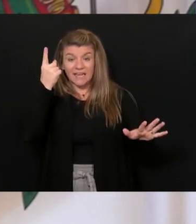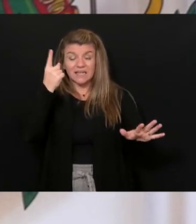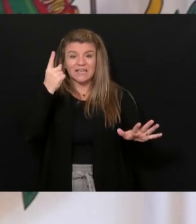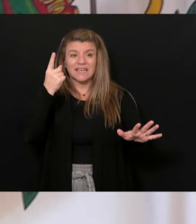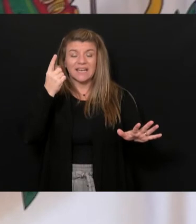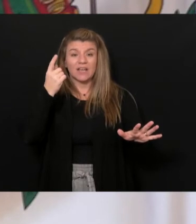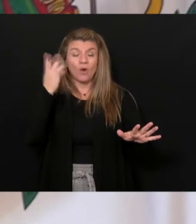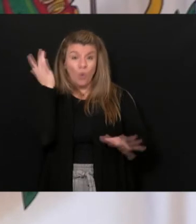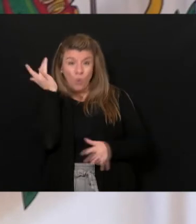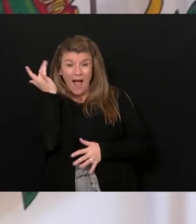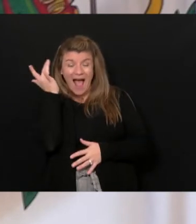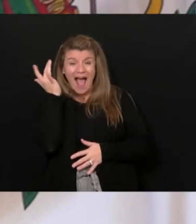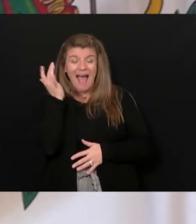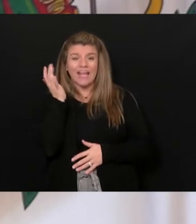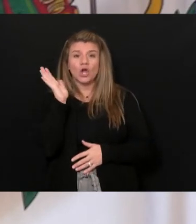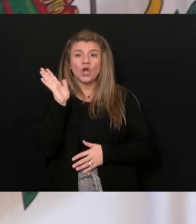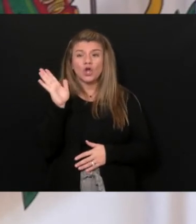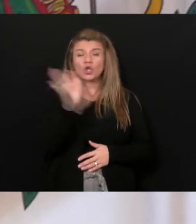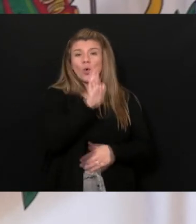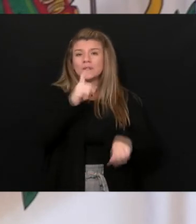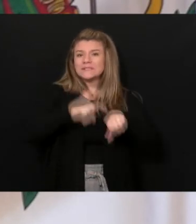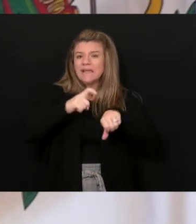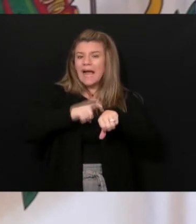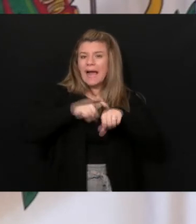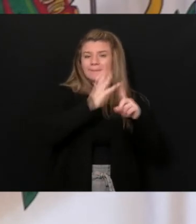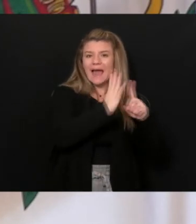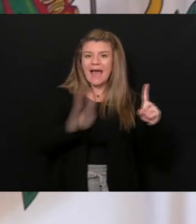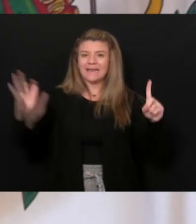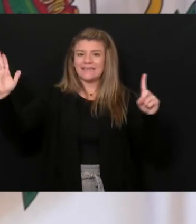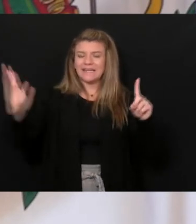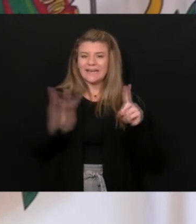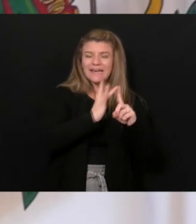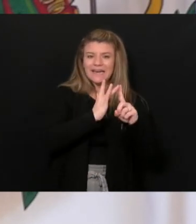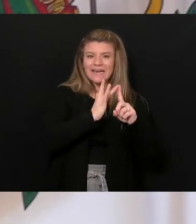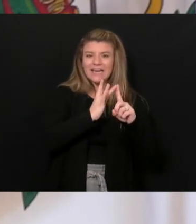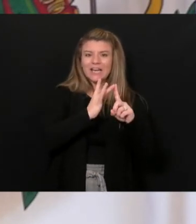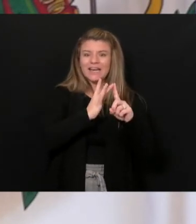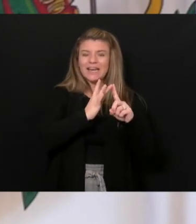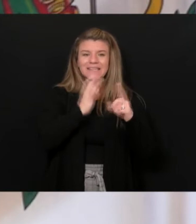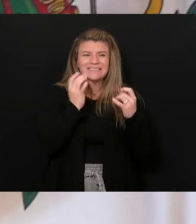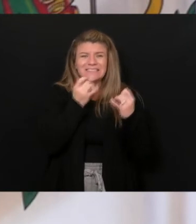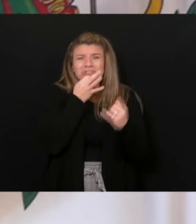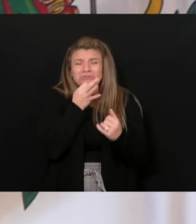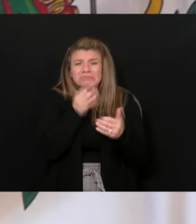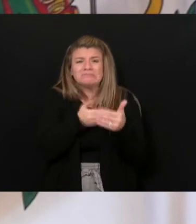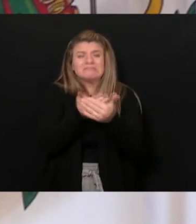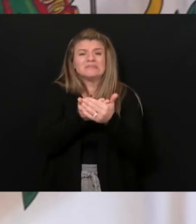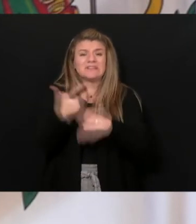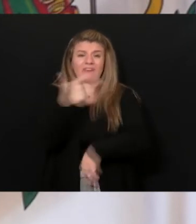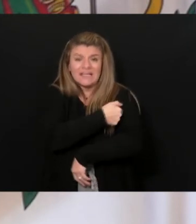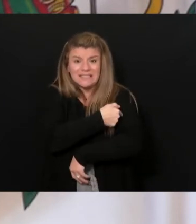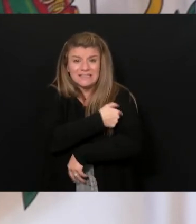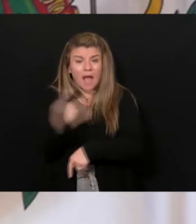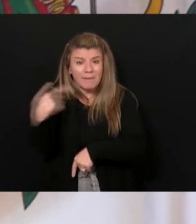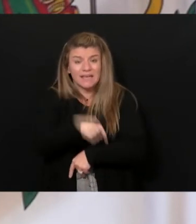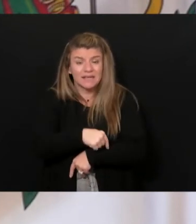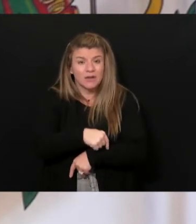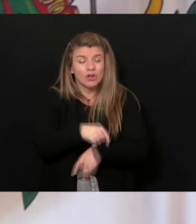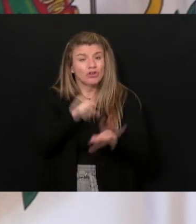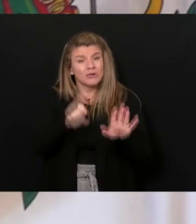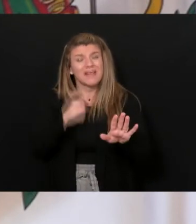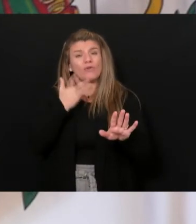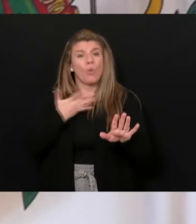on a short timeline to a vaccine. We just got to make it to the vaccine. That's all